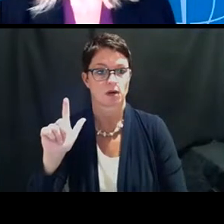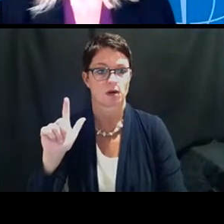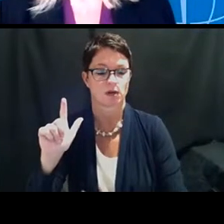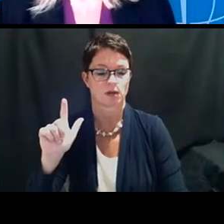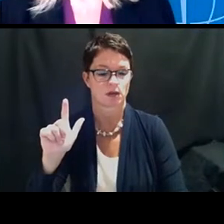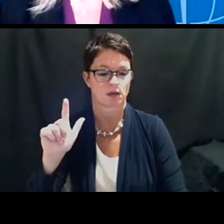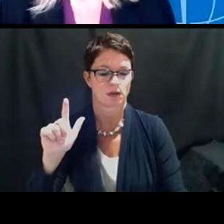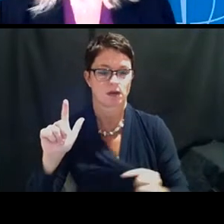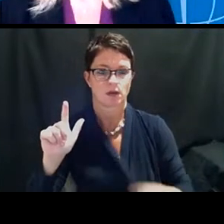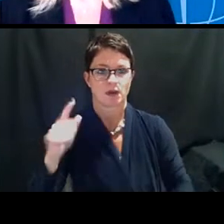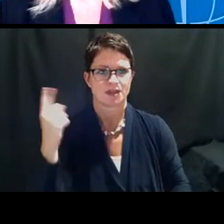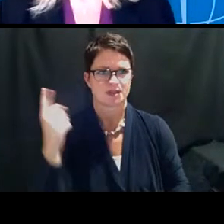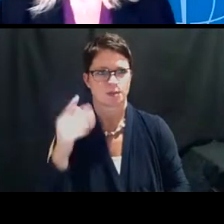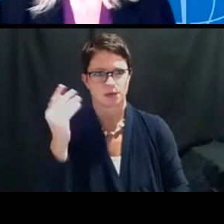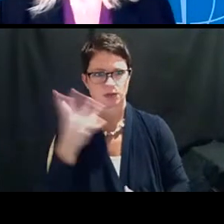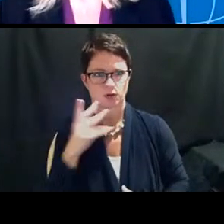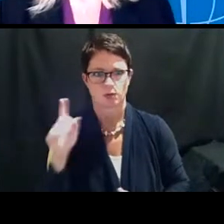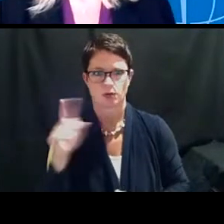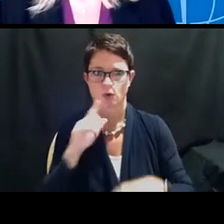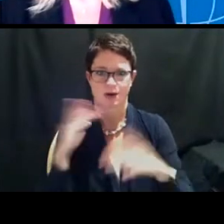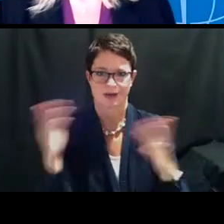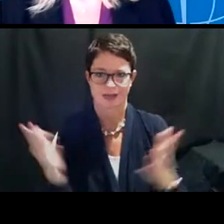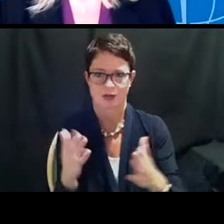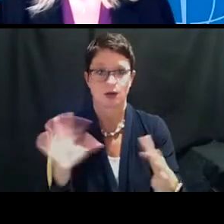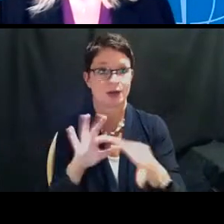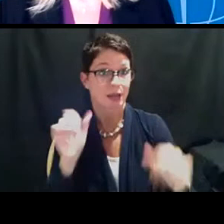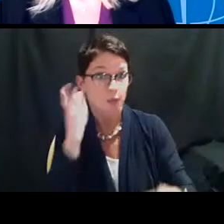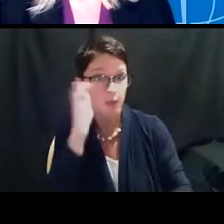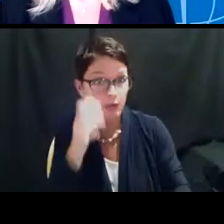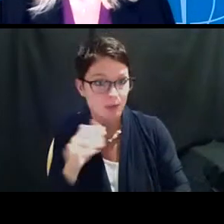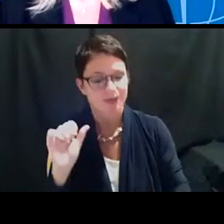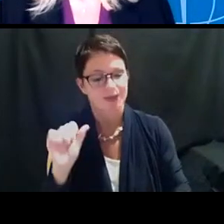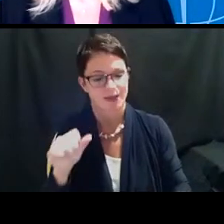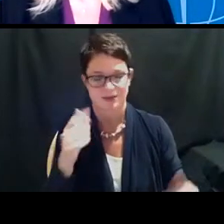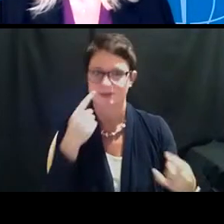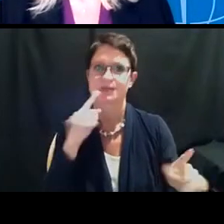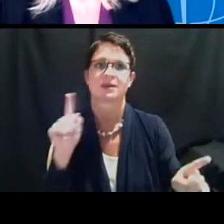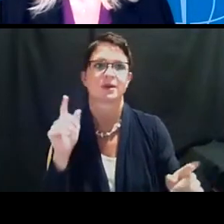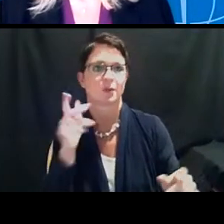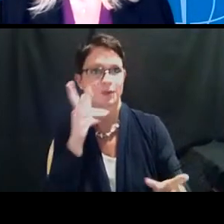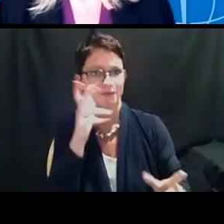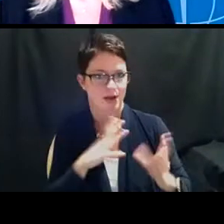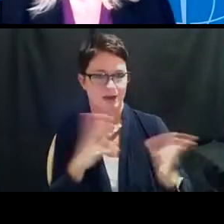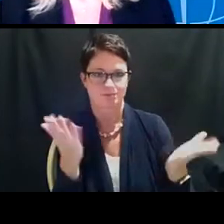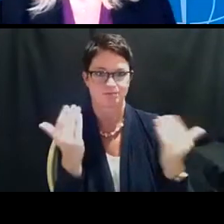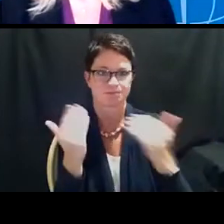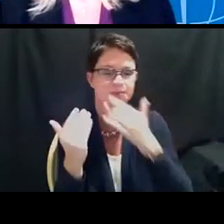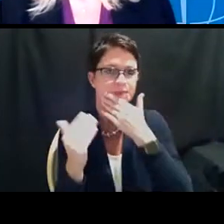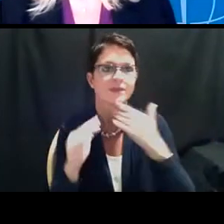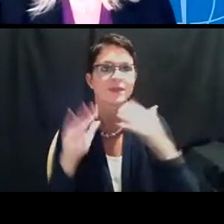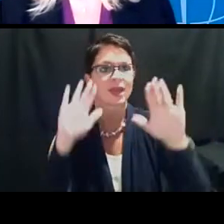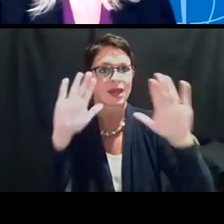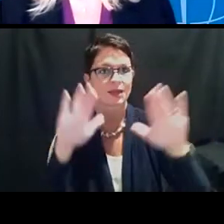Somebody's telling me that you're available. You all hear me or no? Yes, we hear you. Fine. Okay,